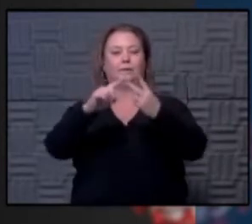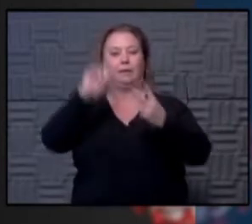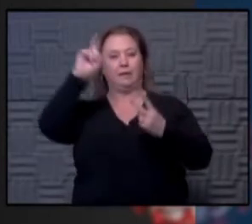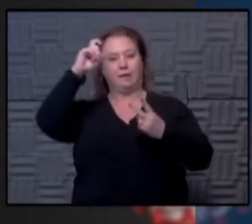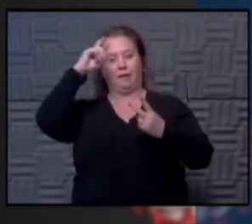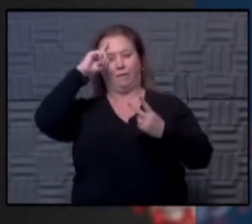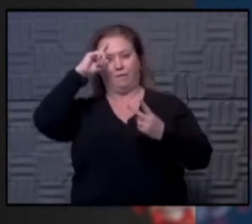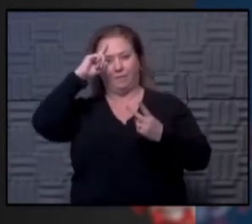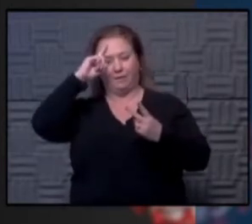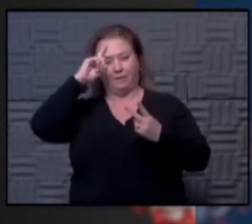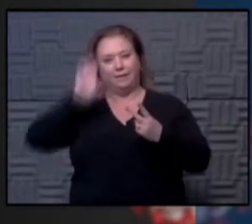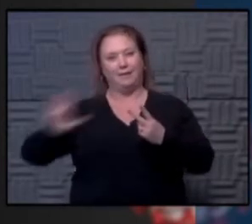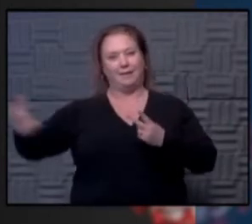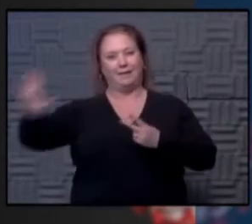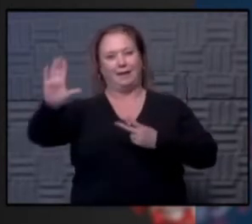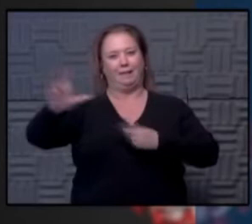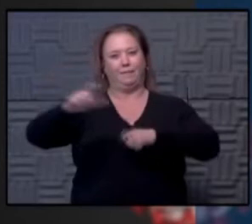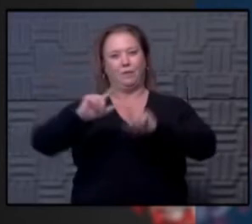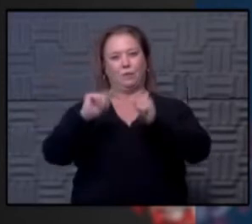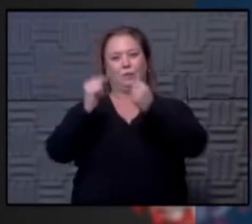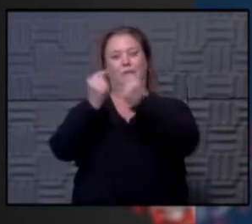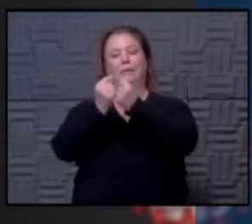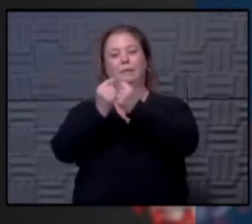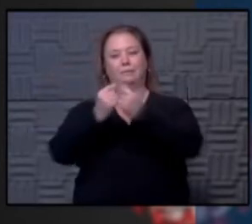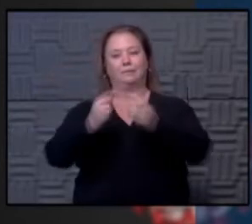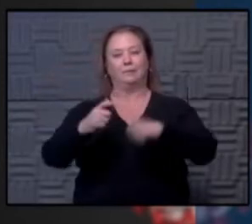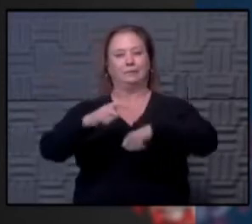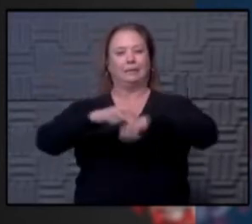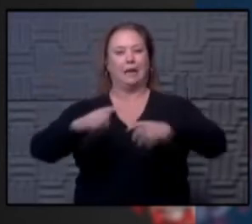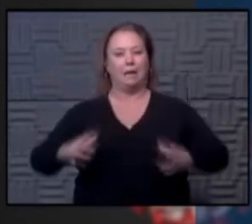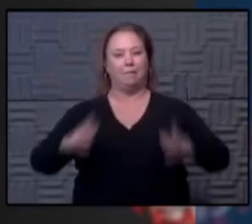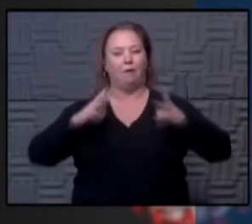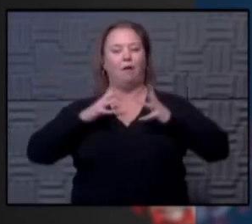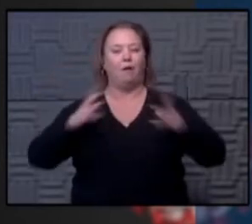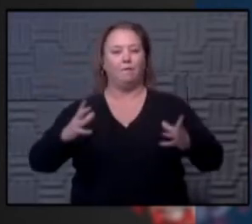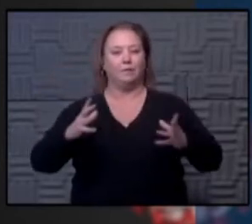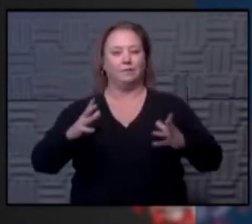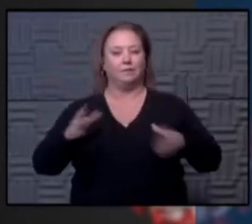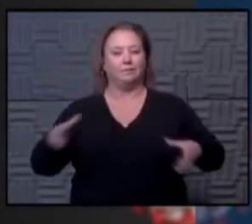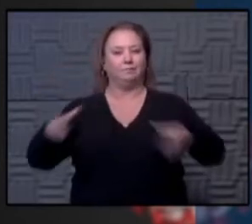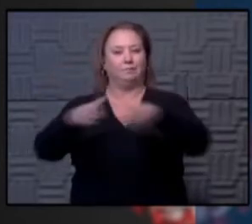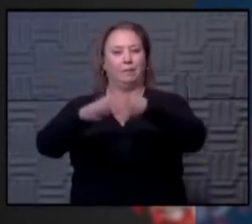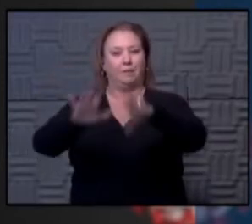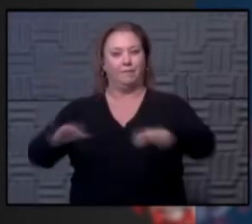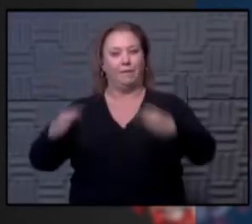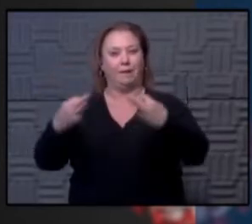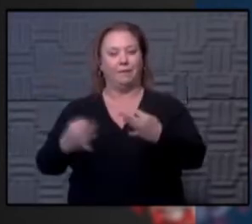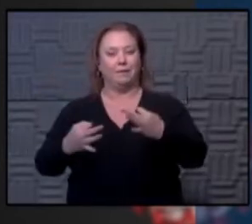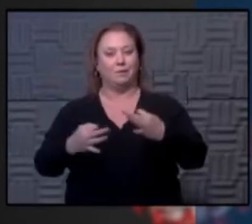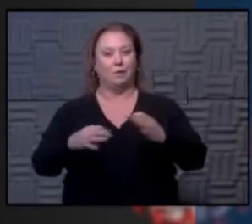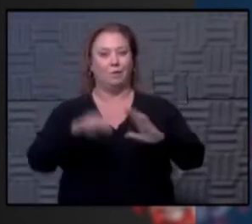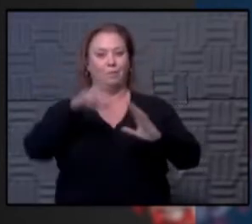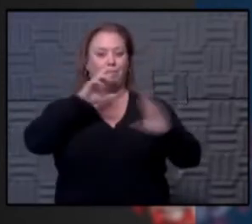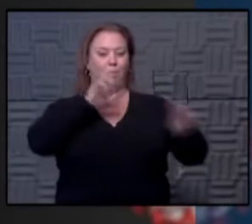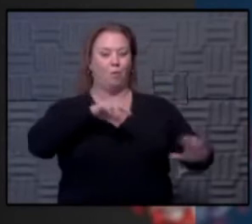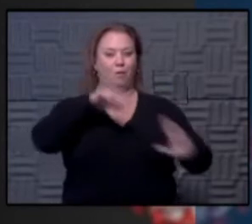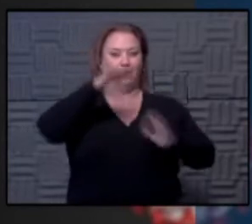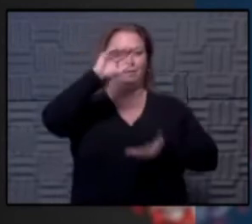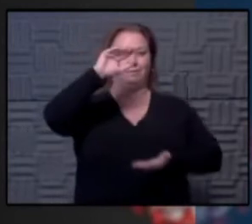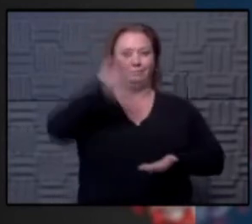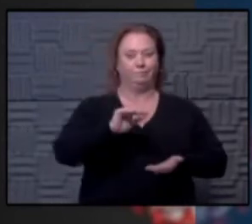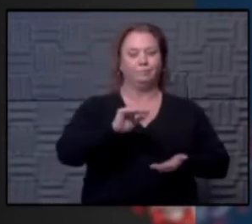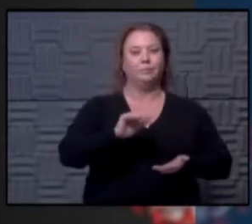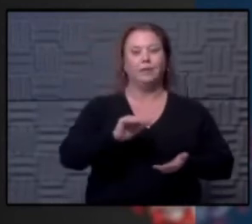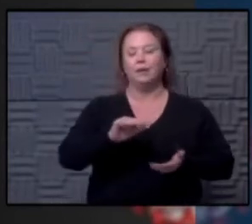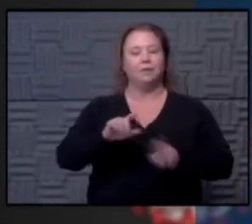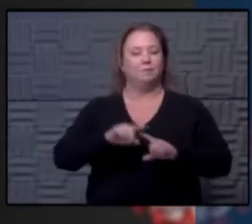gave their teams a little bit of a break to be with their family, sort of that dip related to reporting, and now sort of seeing that the curve hasn't changed.